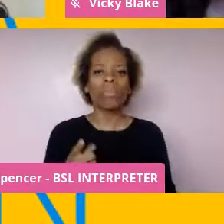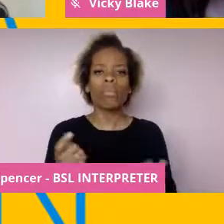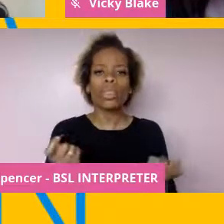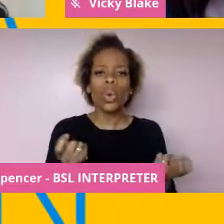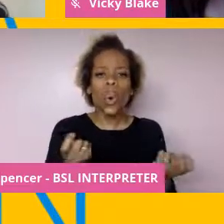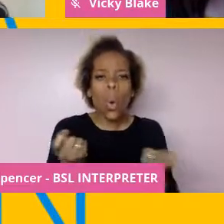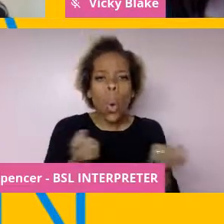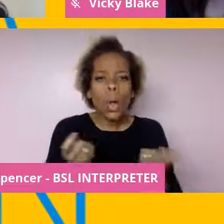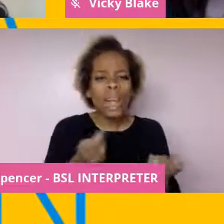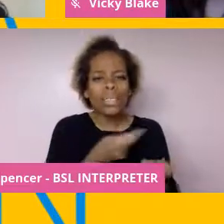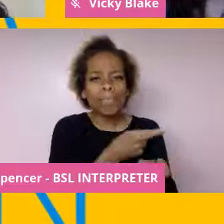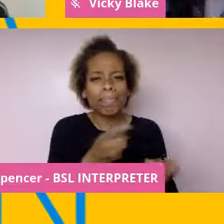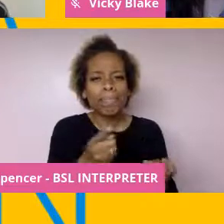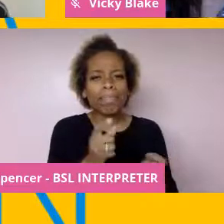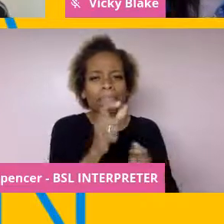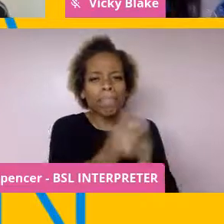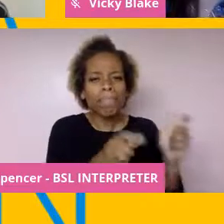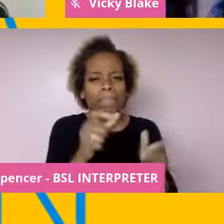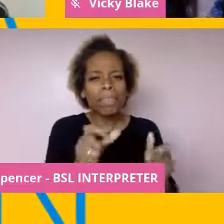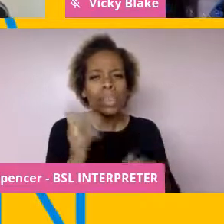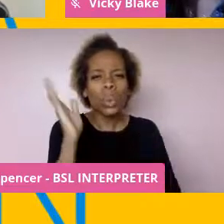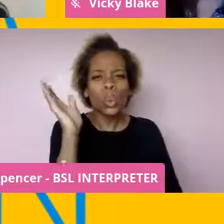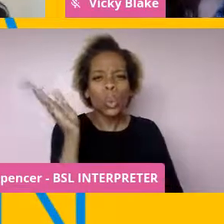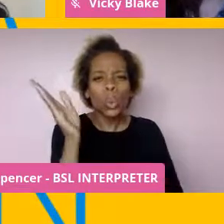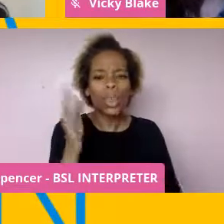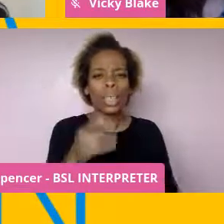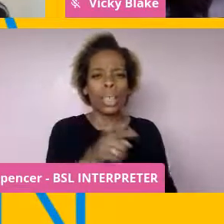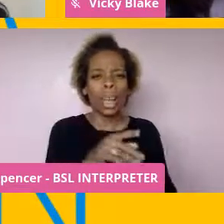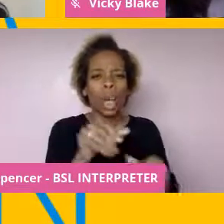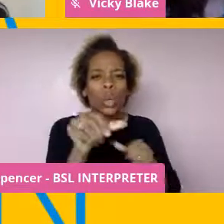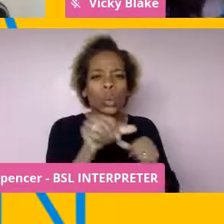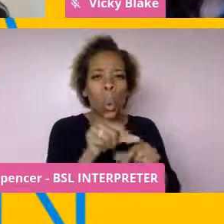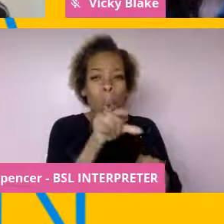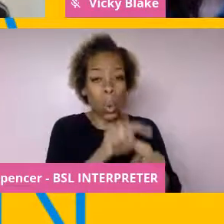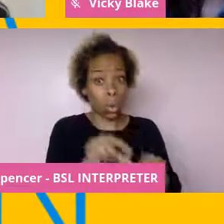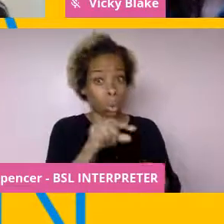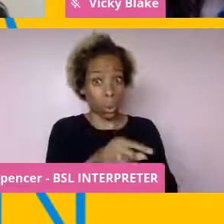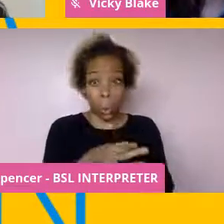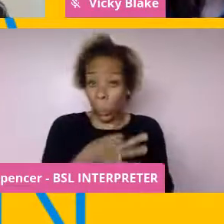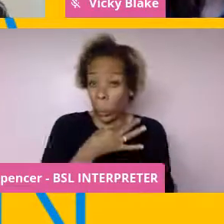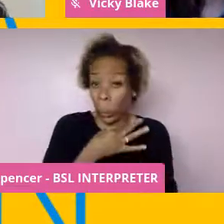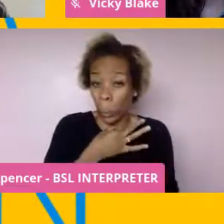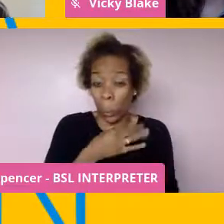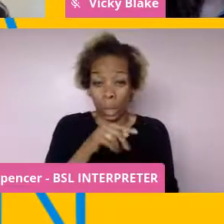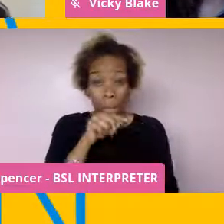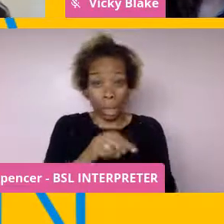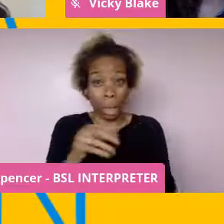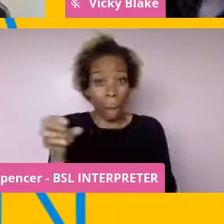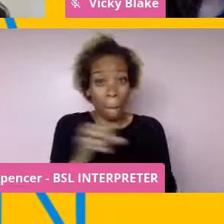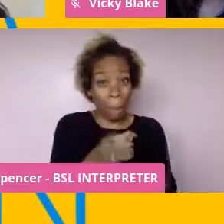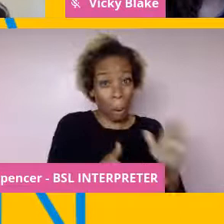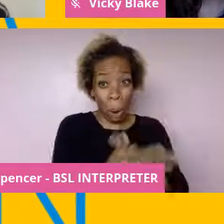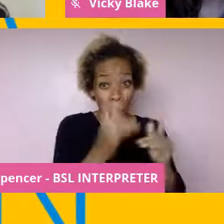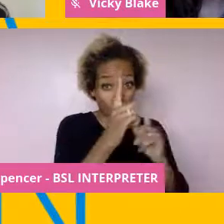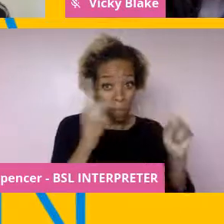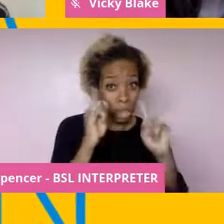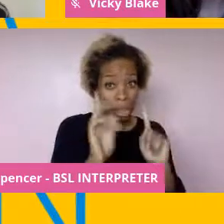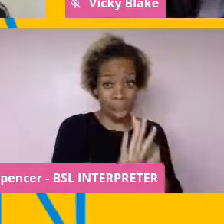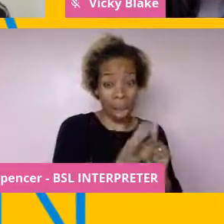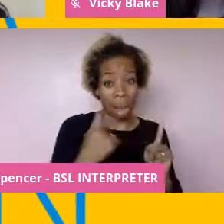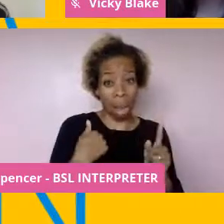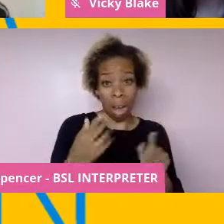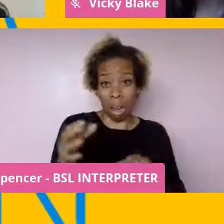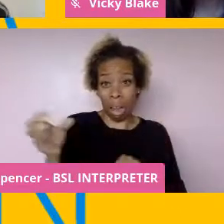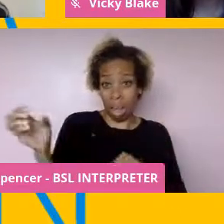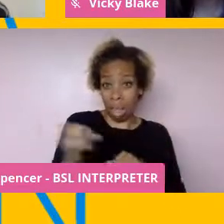courses, which is one of the most precarious of our employees, they're not even employed by the university, they're employed by a separate wholly owned subsidiary,